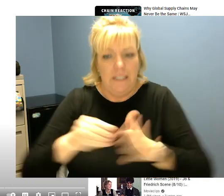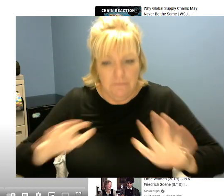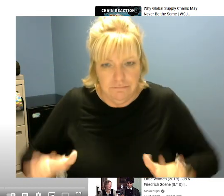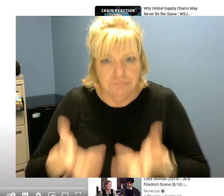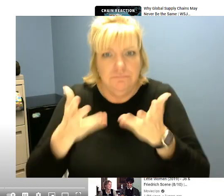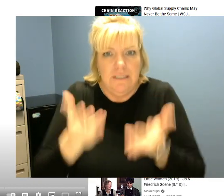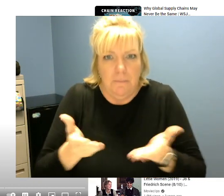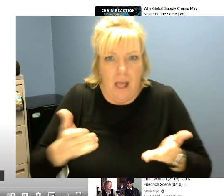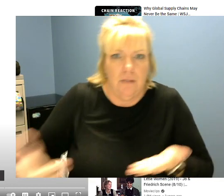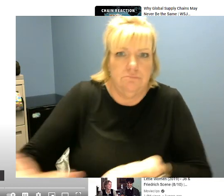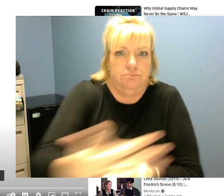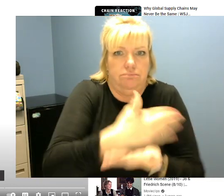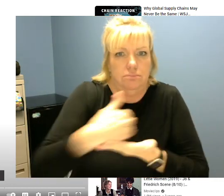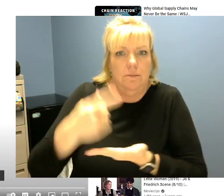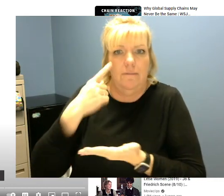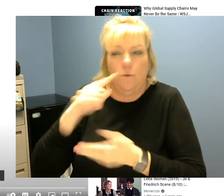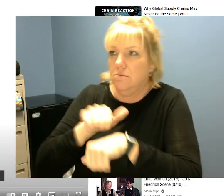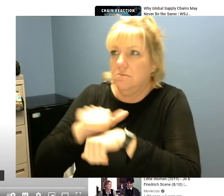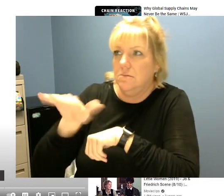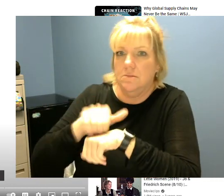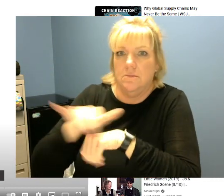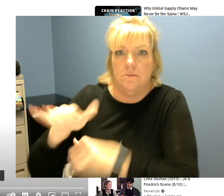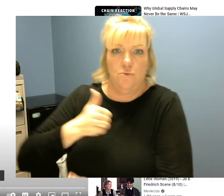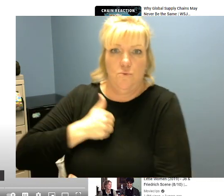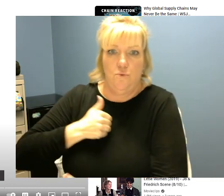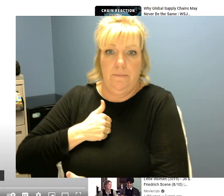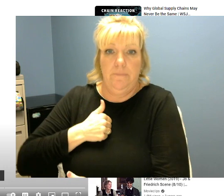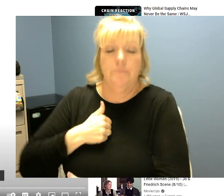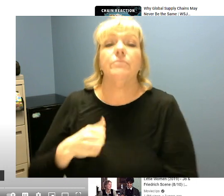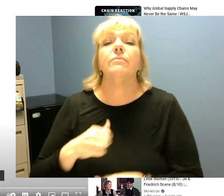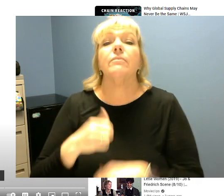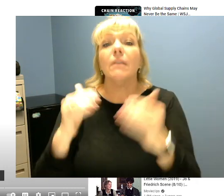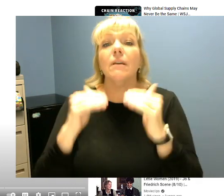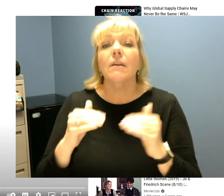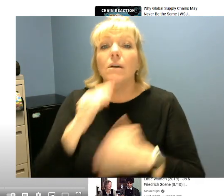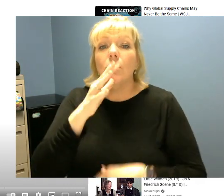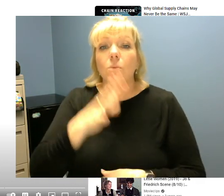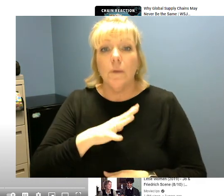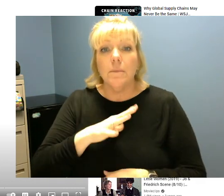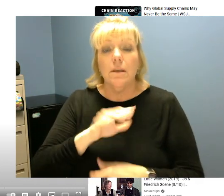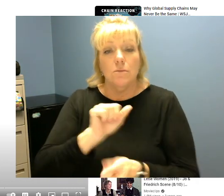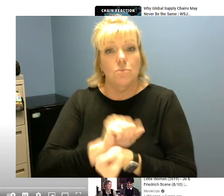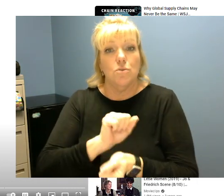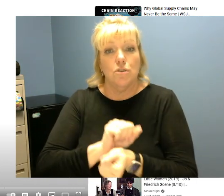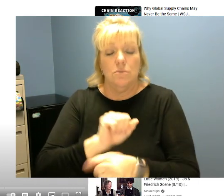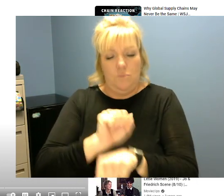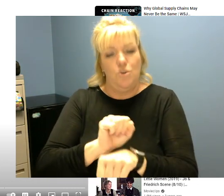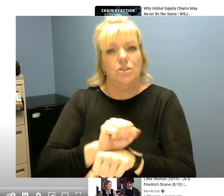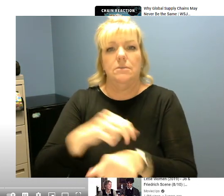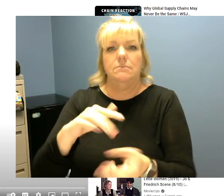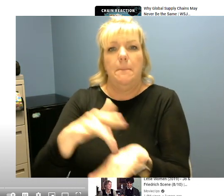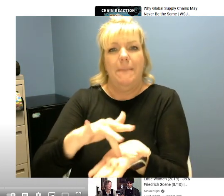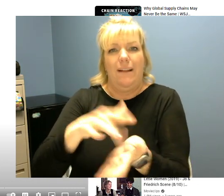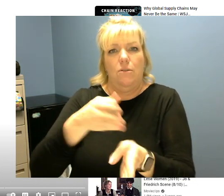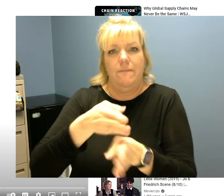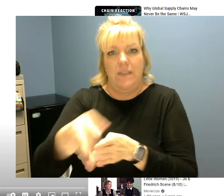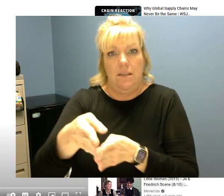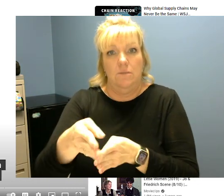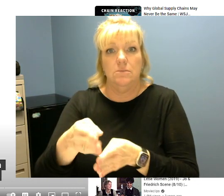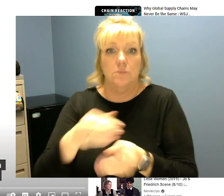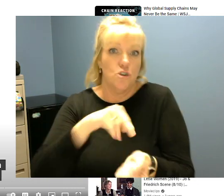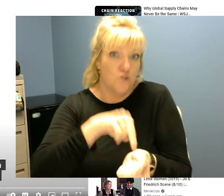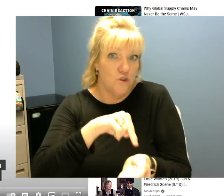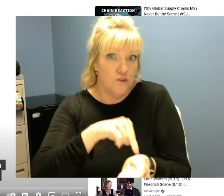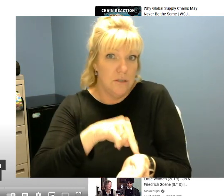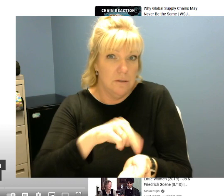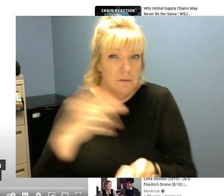Women in the medical field, that's going to be a little different. That's women as nurses. They didn't have the option to be nurses in the American Revolution. They might have been they